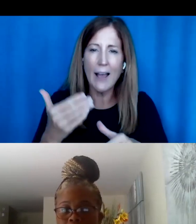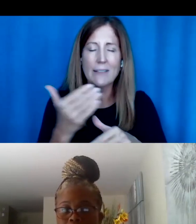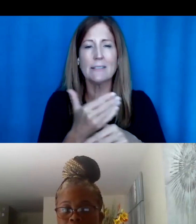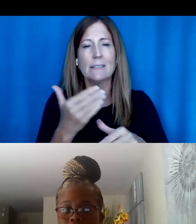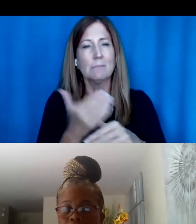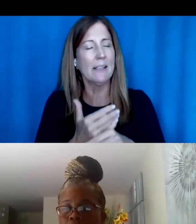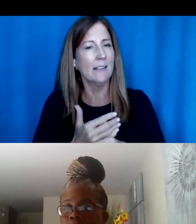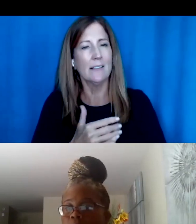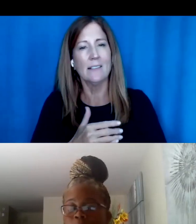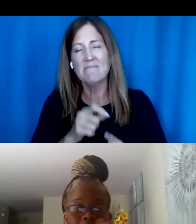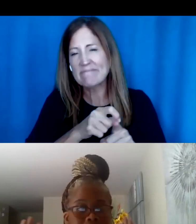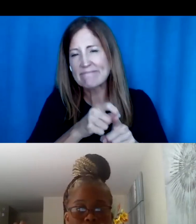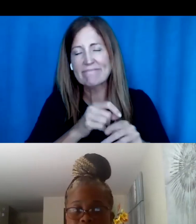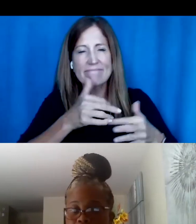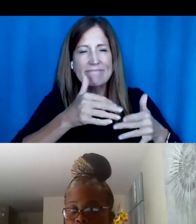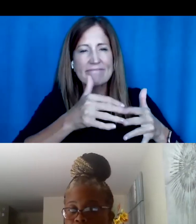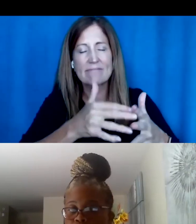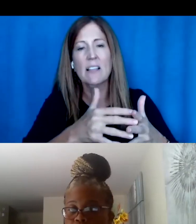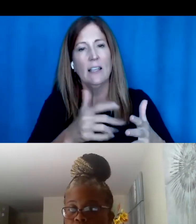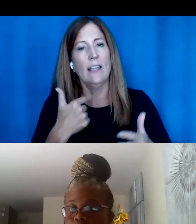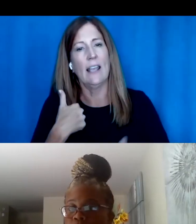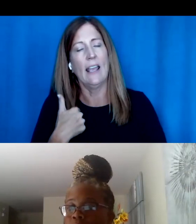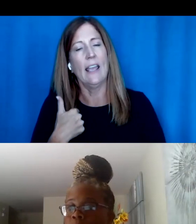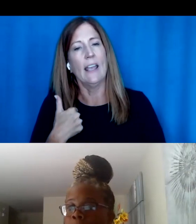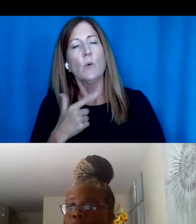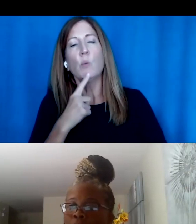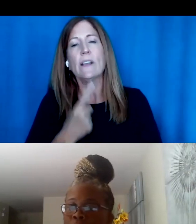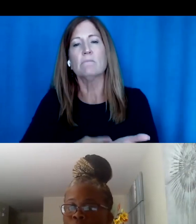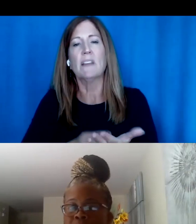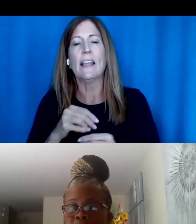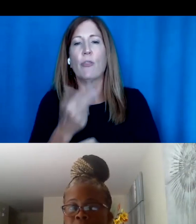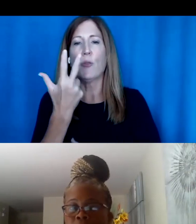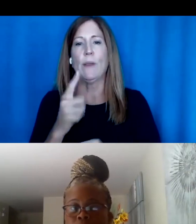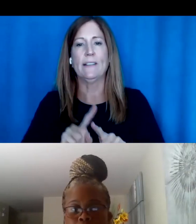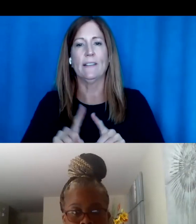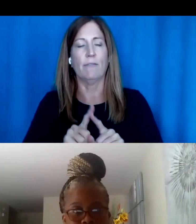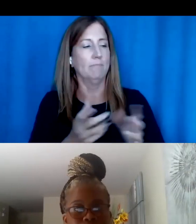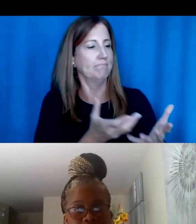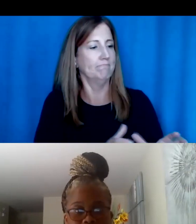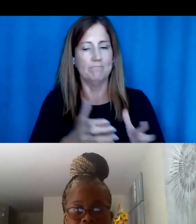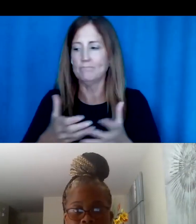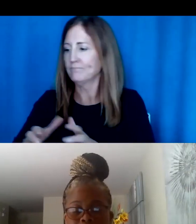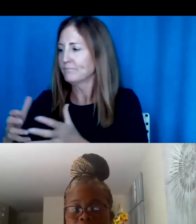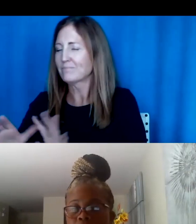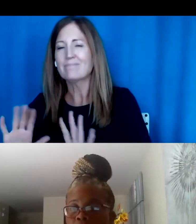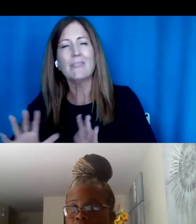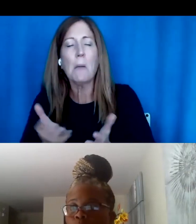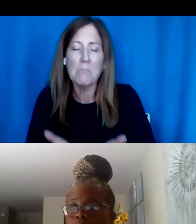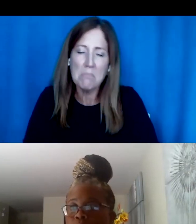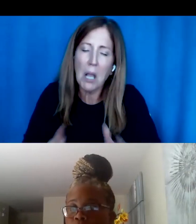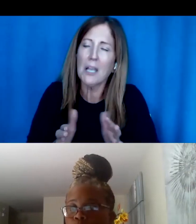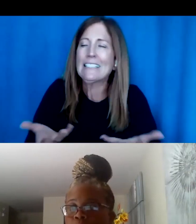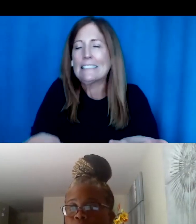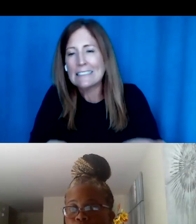buckets. And buckets is probably not the best word to use. Because right now, just from feedback, is